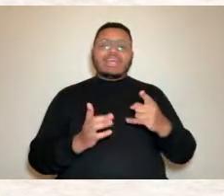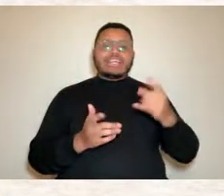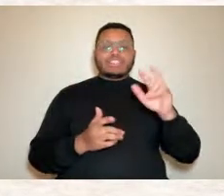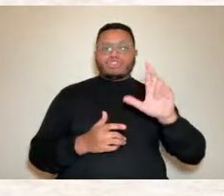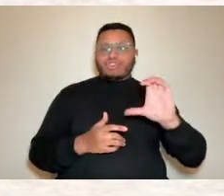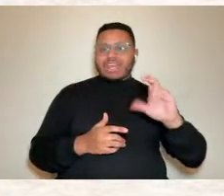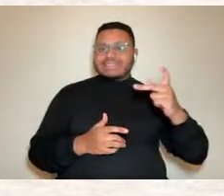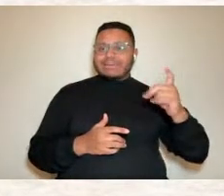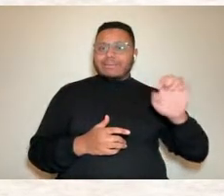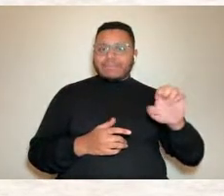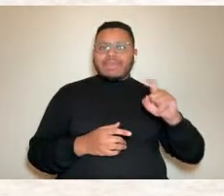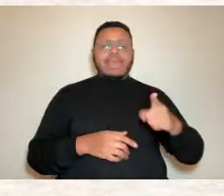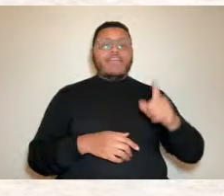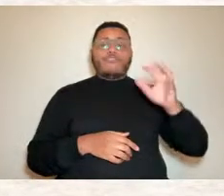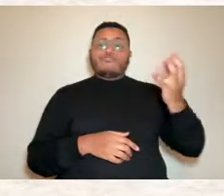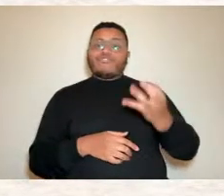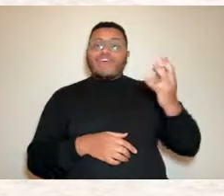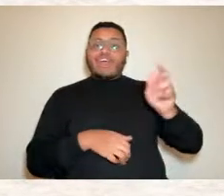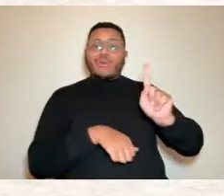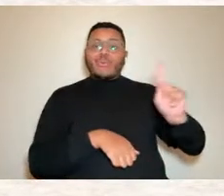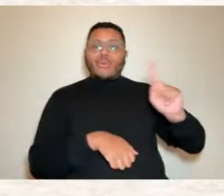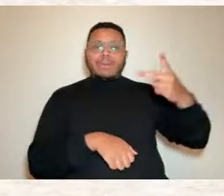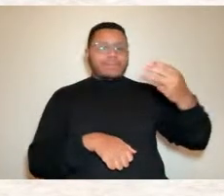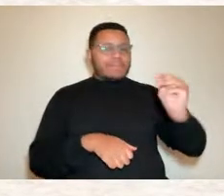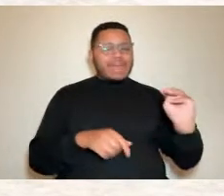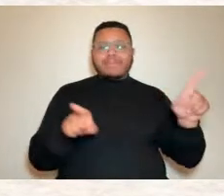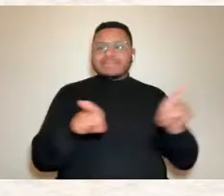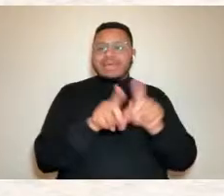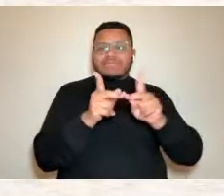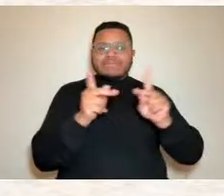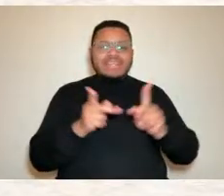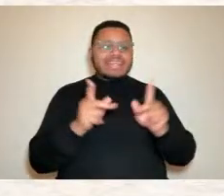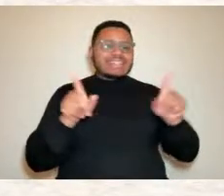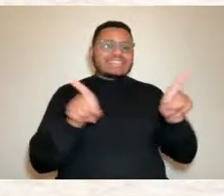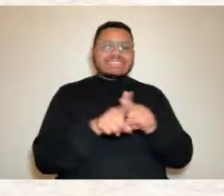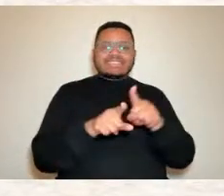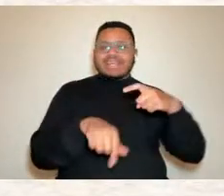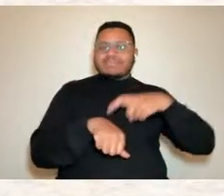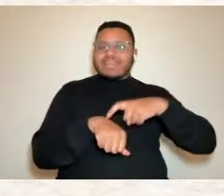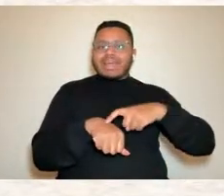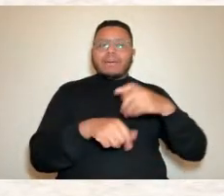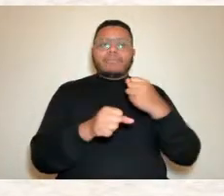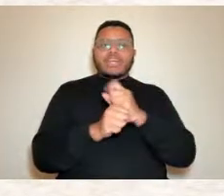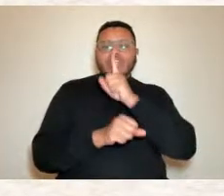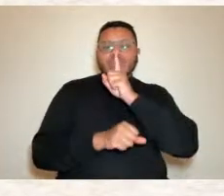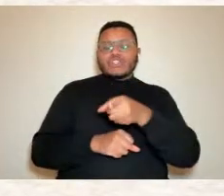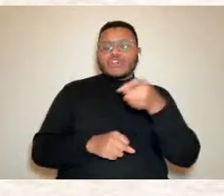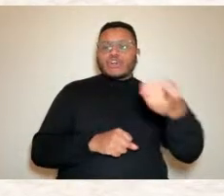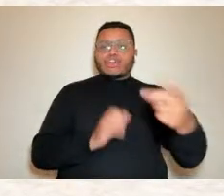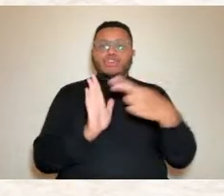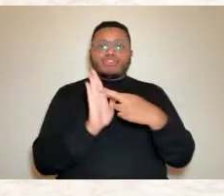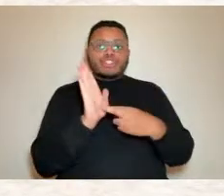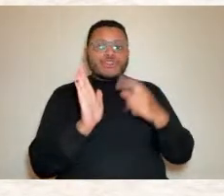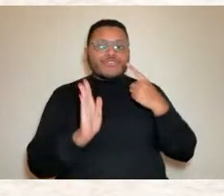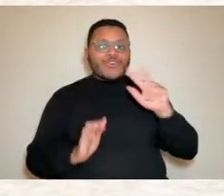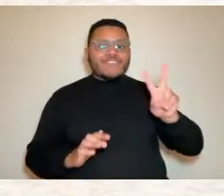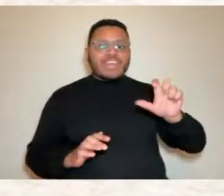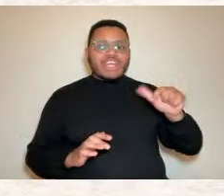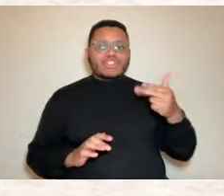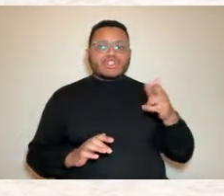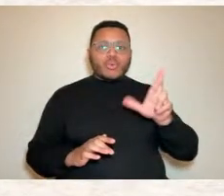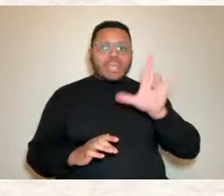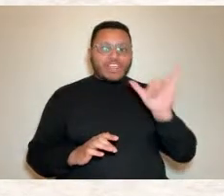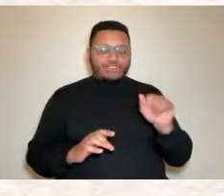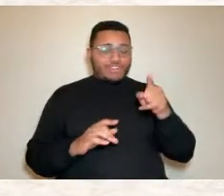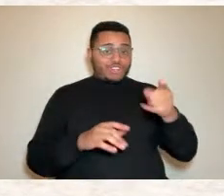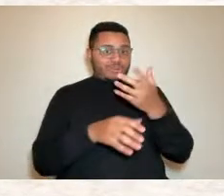on Friday at 1 p.m., same place, same time. So make sure that you are registered for Veguary and so that you can get the alerts for